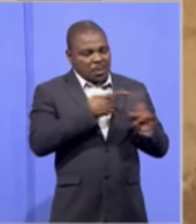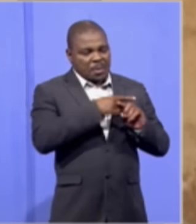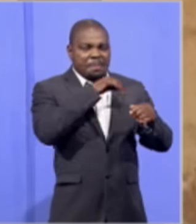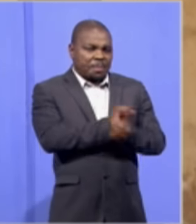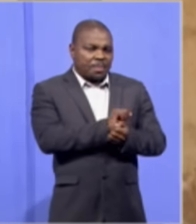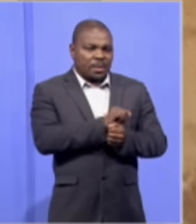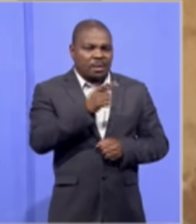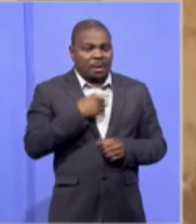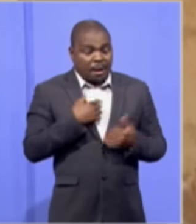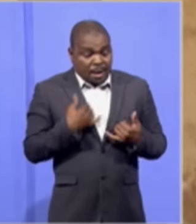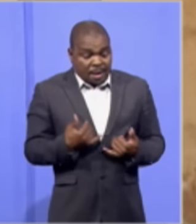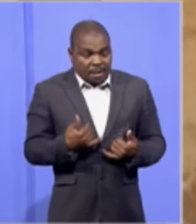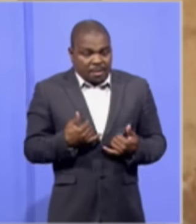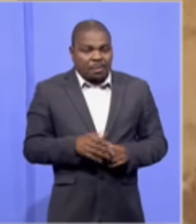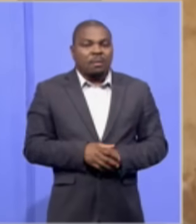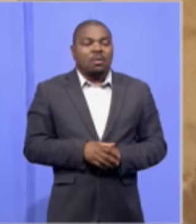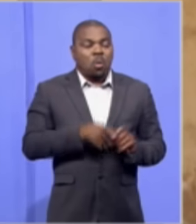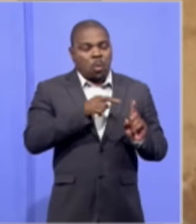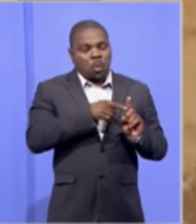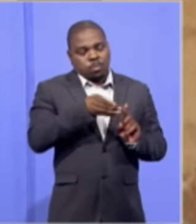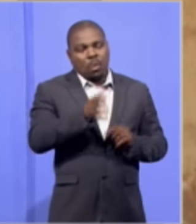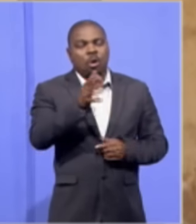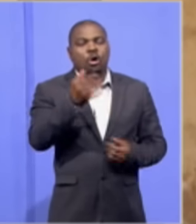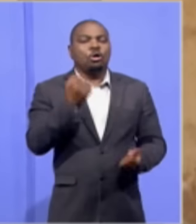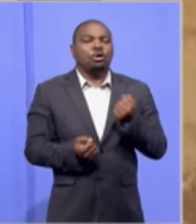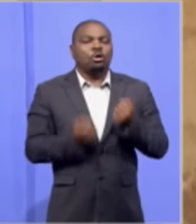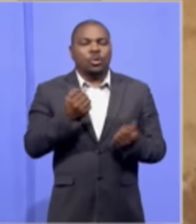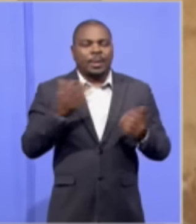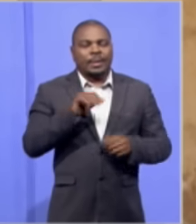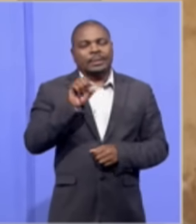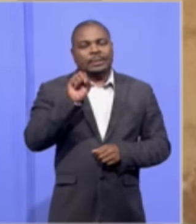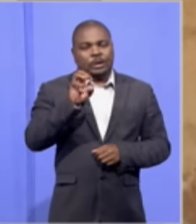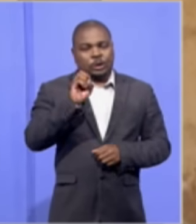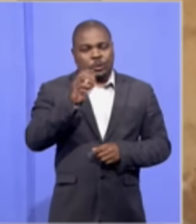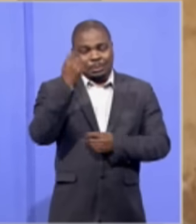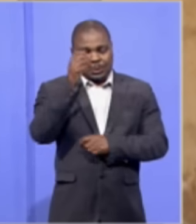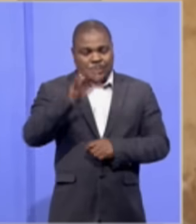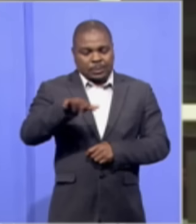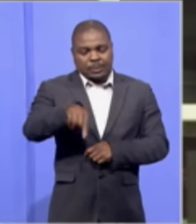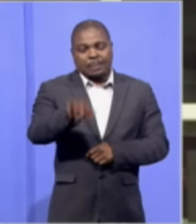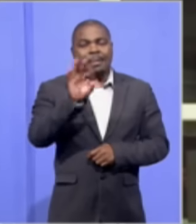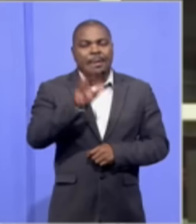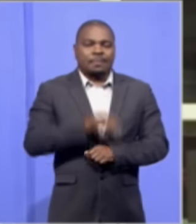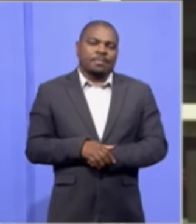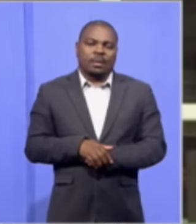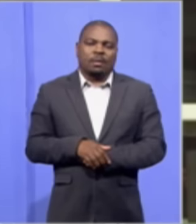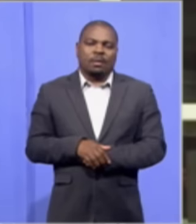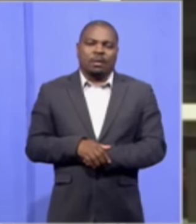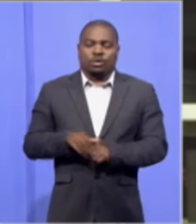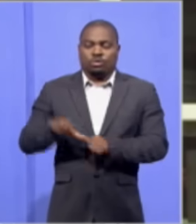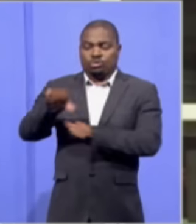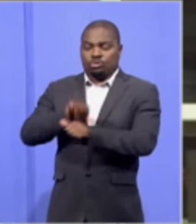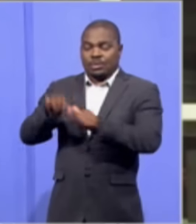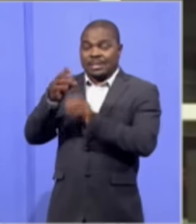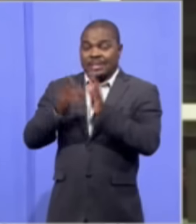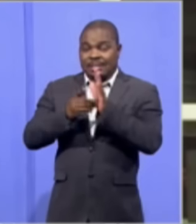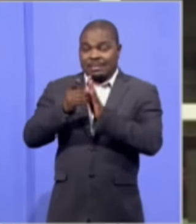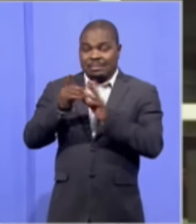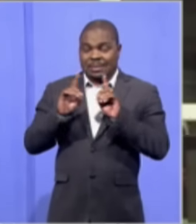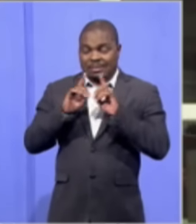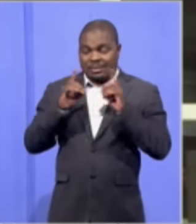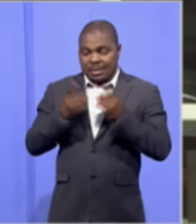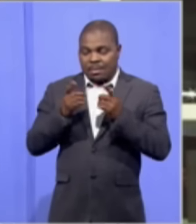re bolela ga jwale o tla tšwelela kgorong ya tsheko ya sešego ka mošupologo kgoro ya tlhabollo ya leago ka Limpopo e